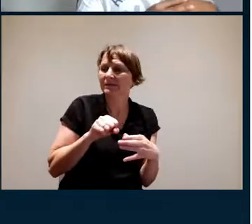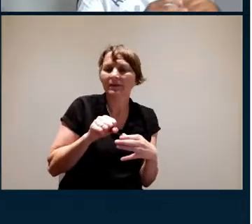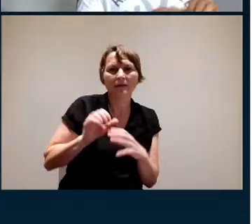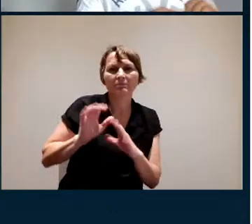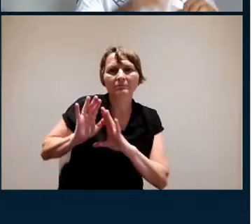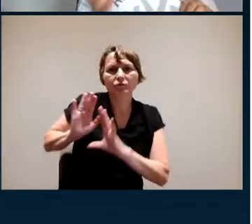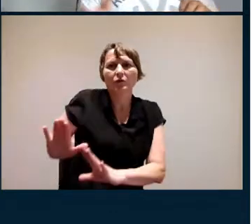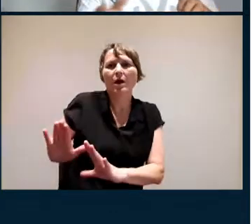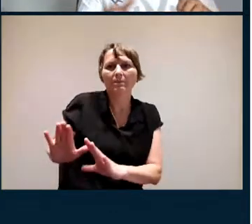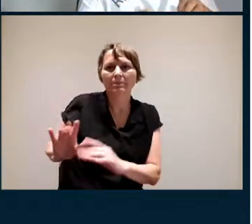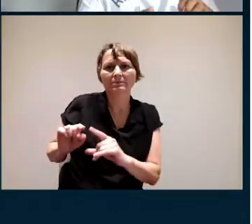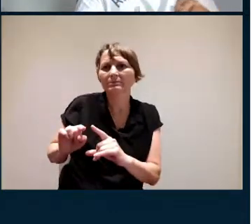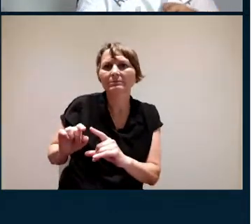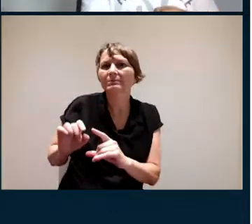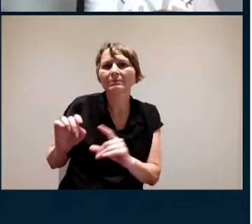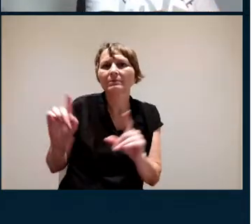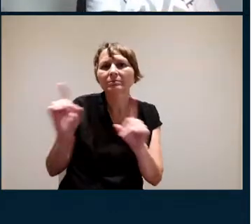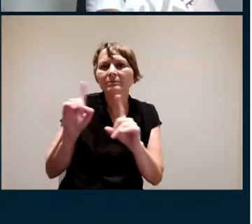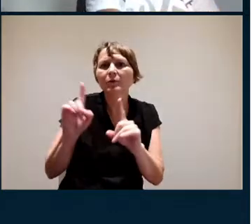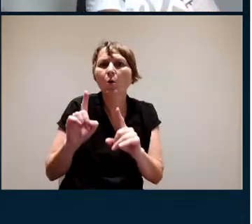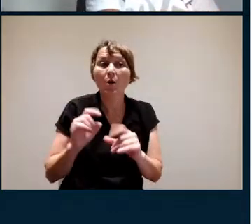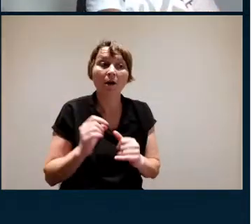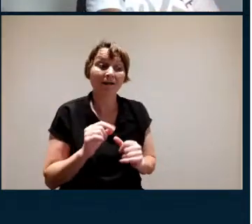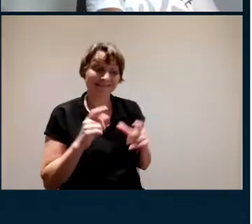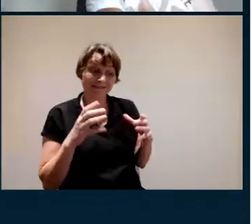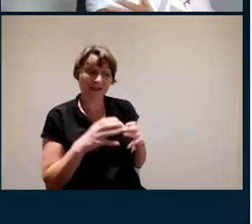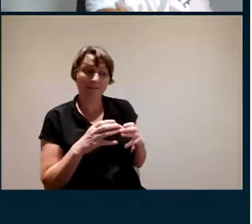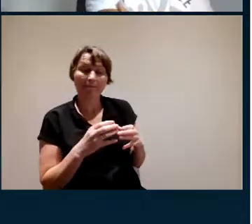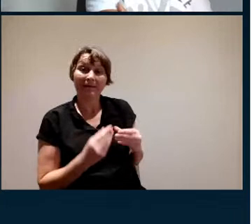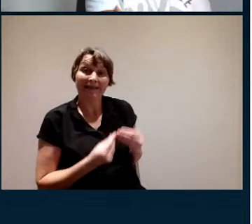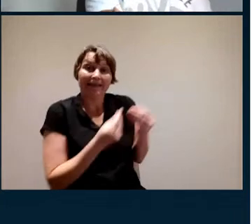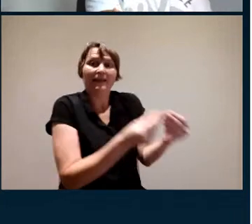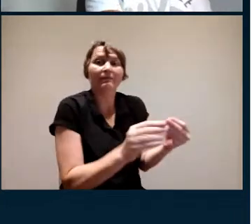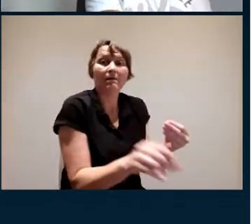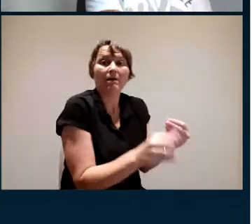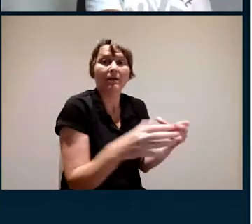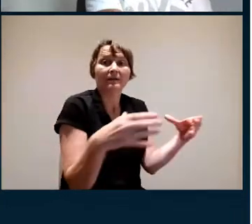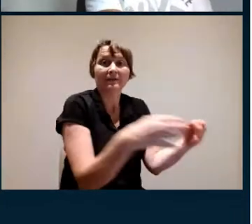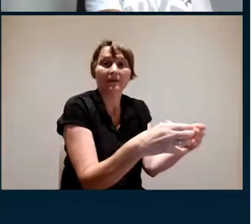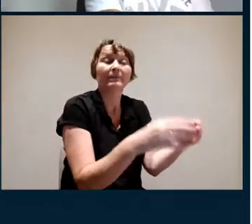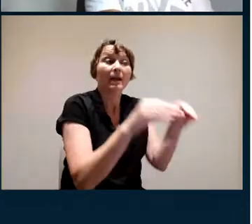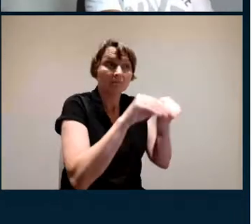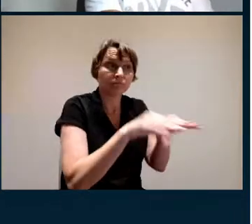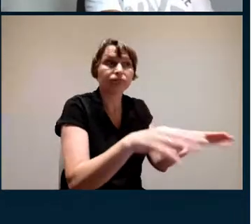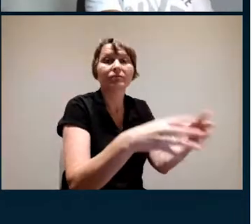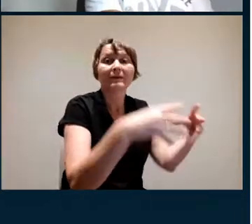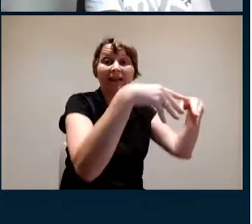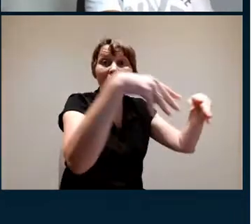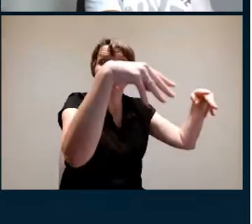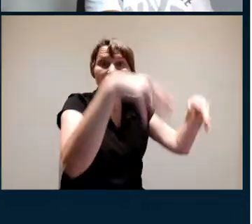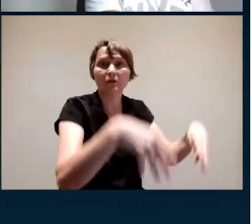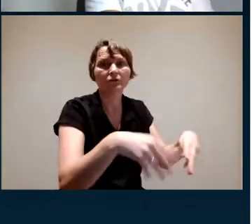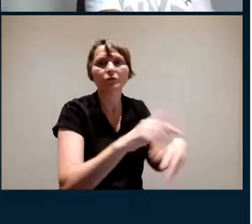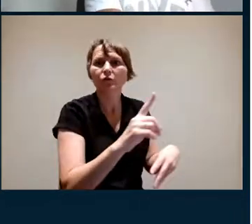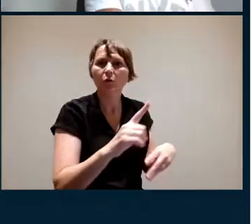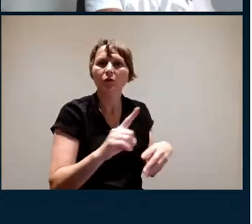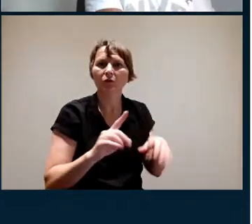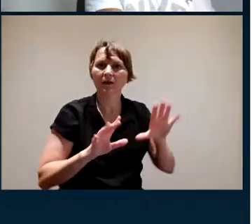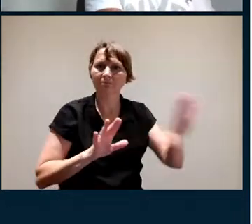certain other team who are deploying infrastructure. So that's the second